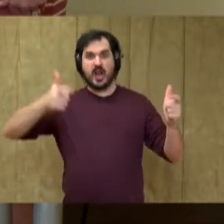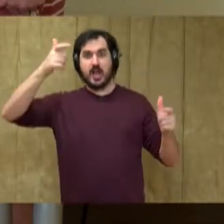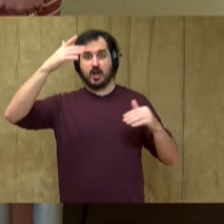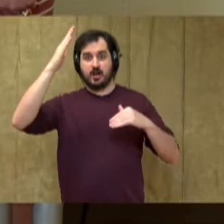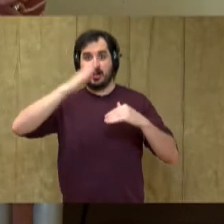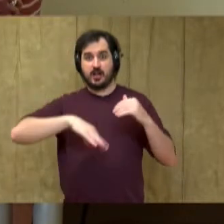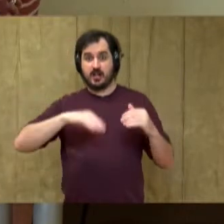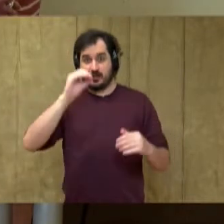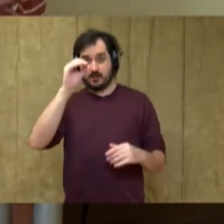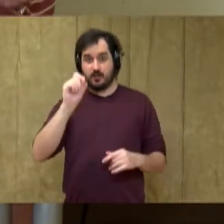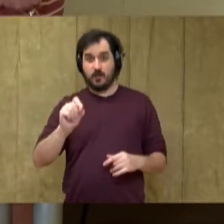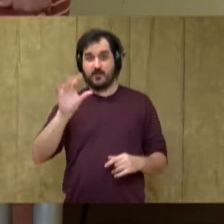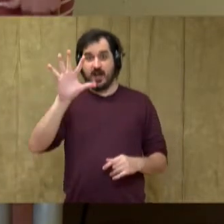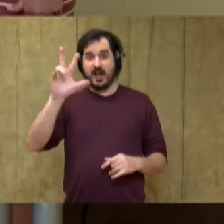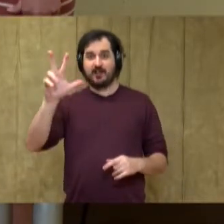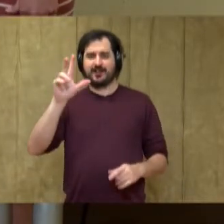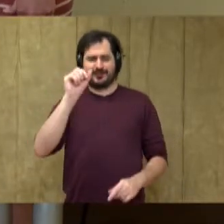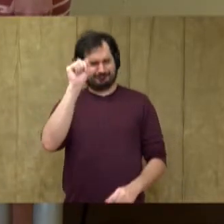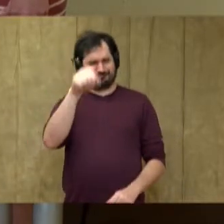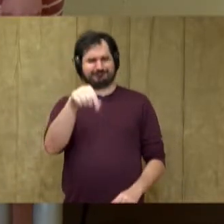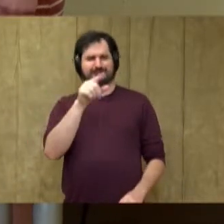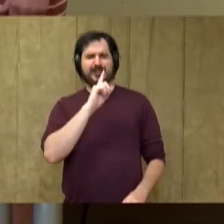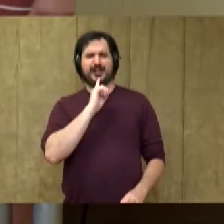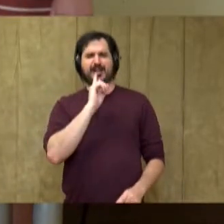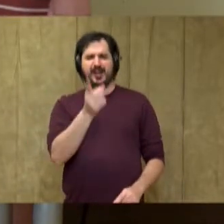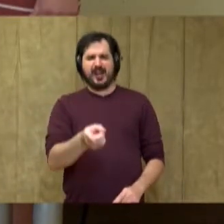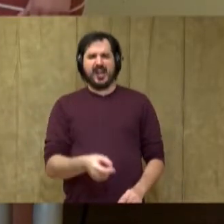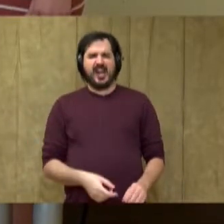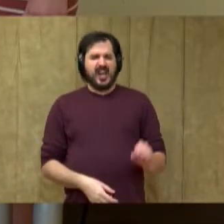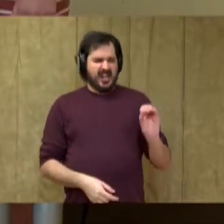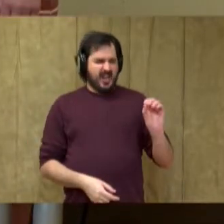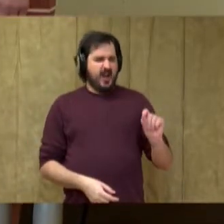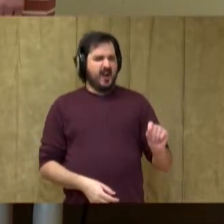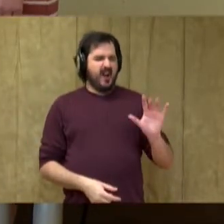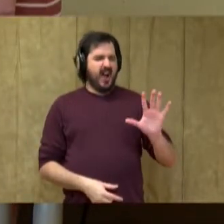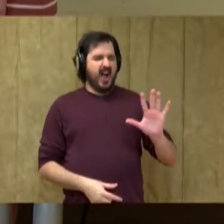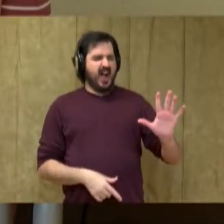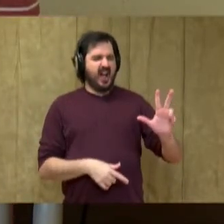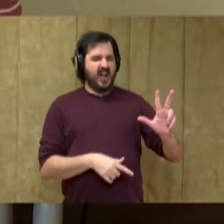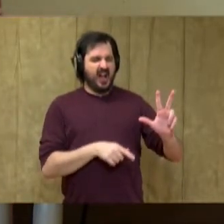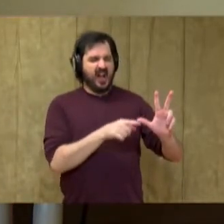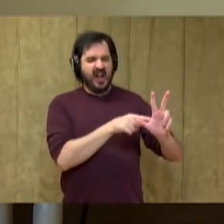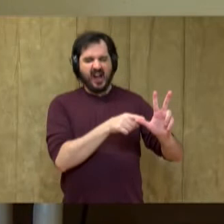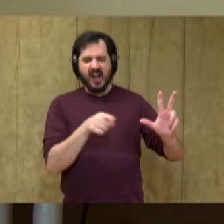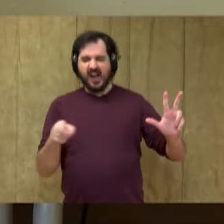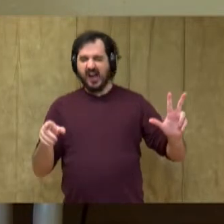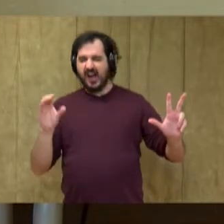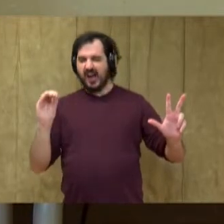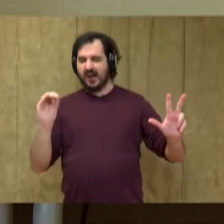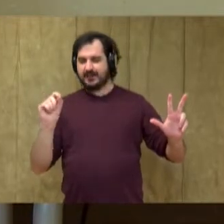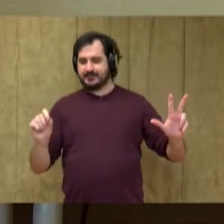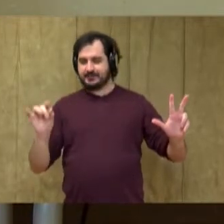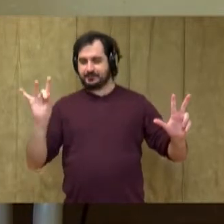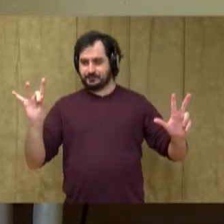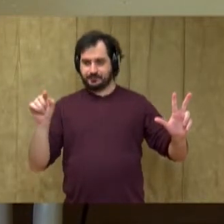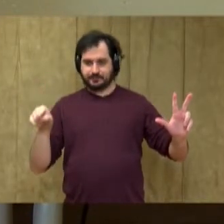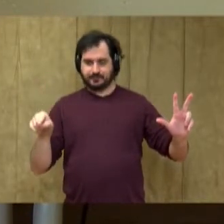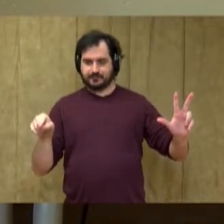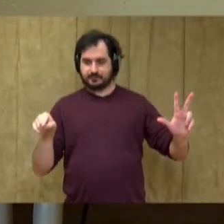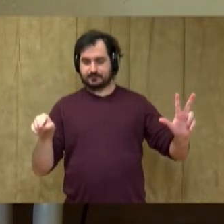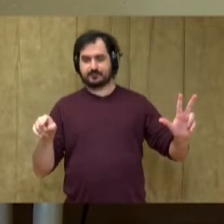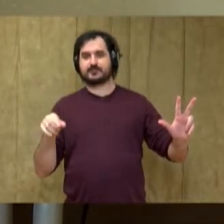Well, sure, it's further down the number line. So we would say 8/10 is greater